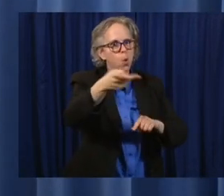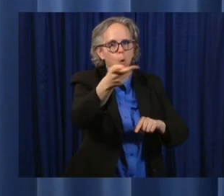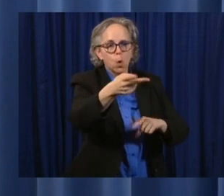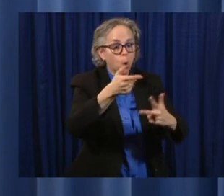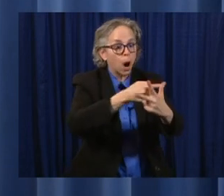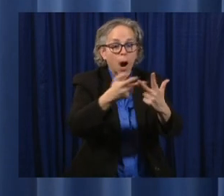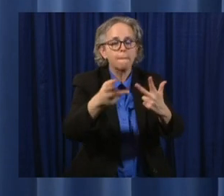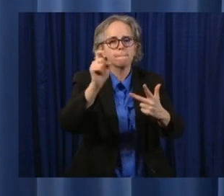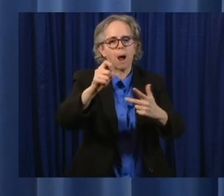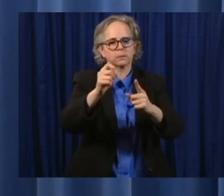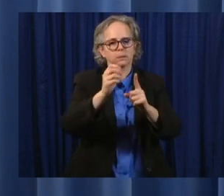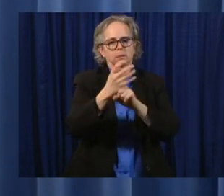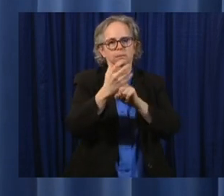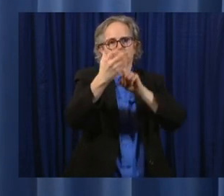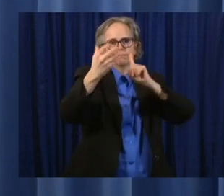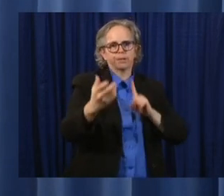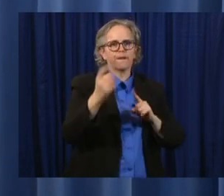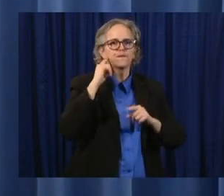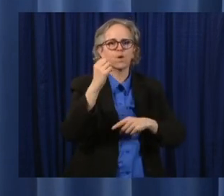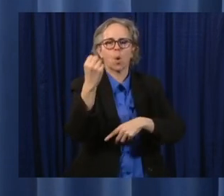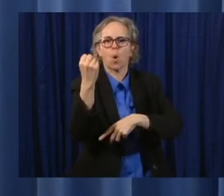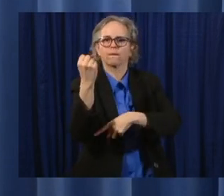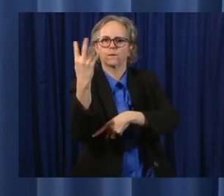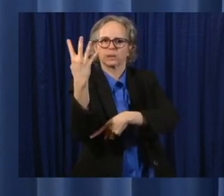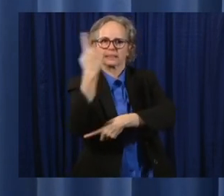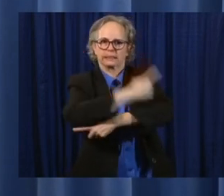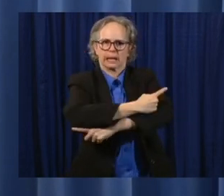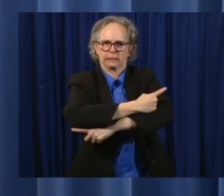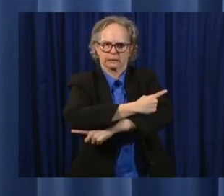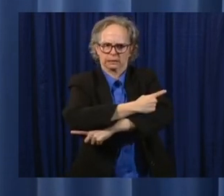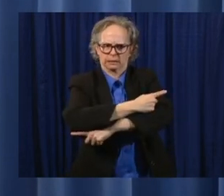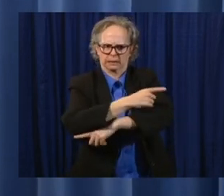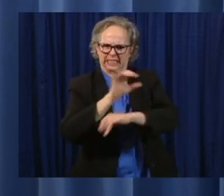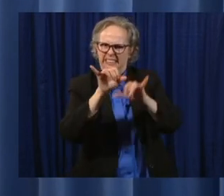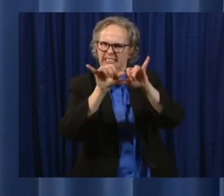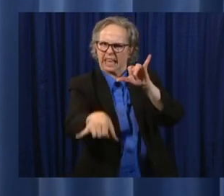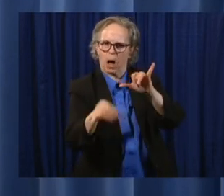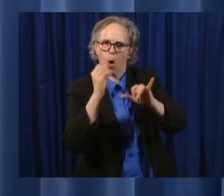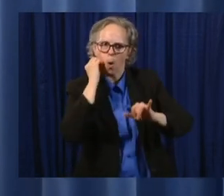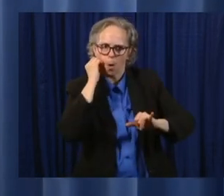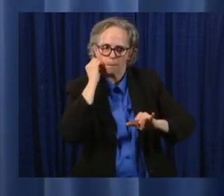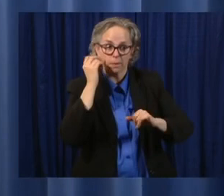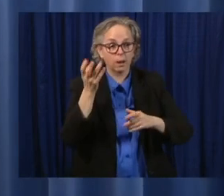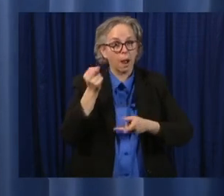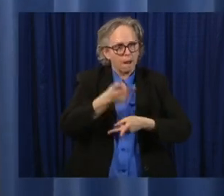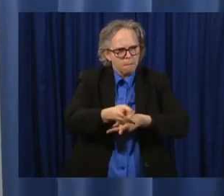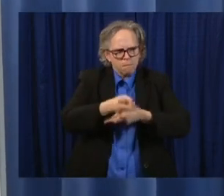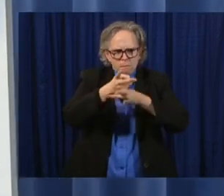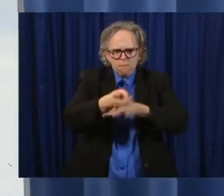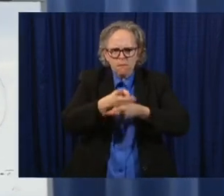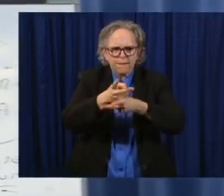of the house, and during that period of time, you need to check for symptoms and check your temperature twice a day.